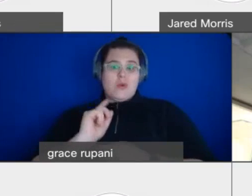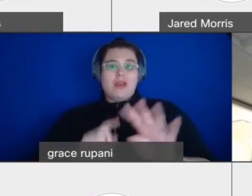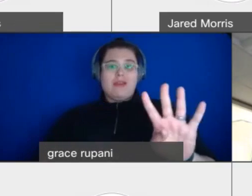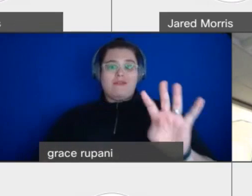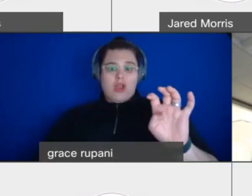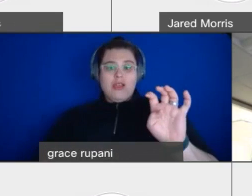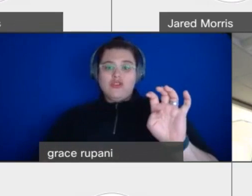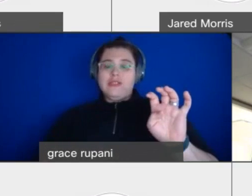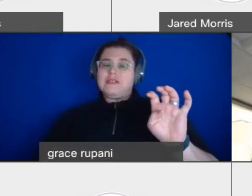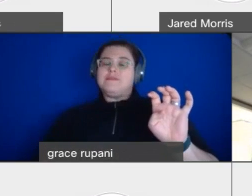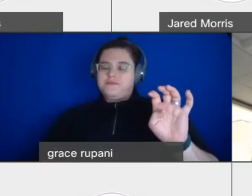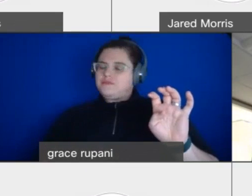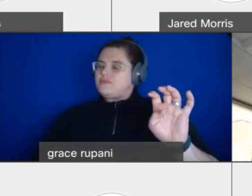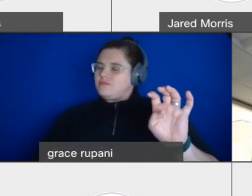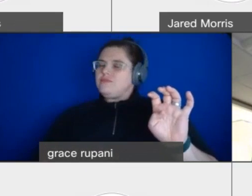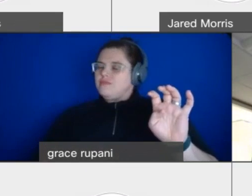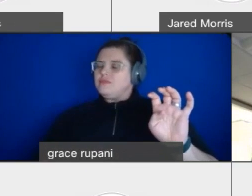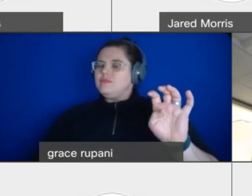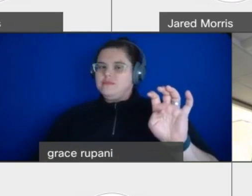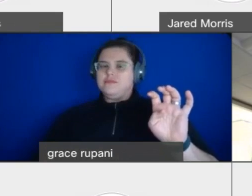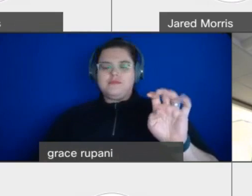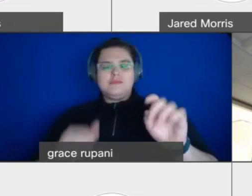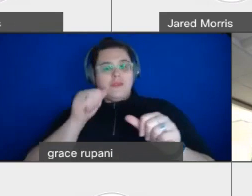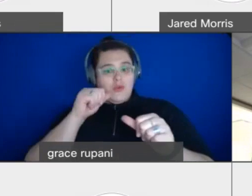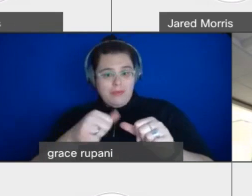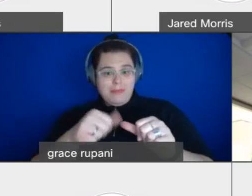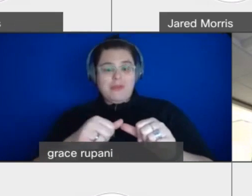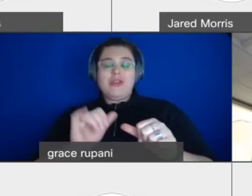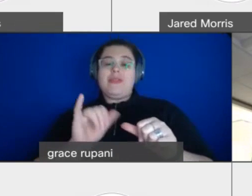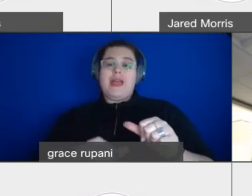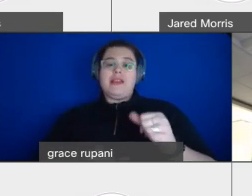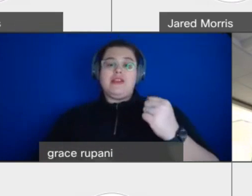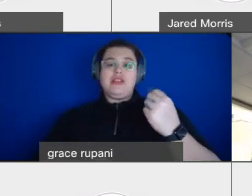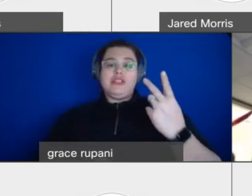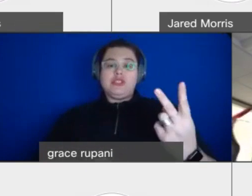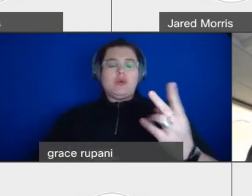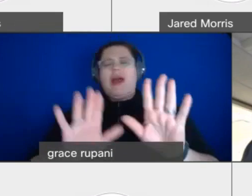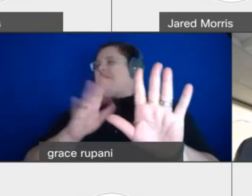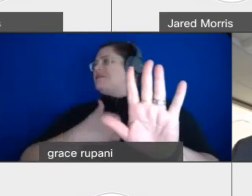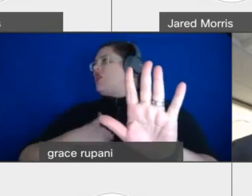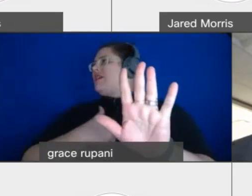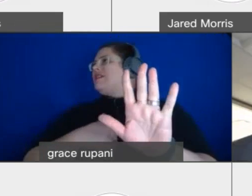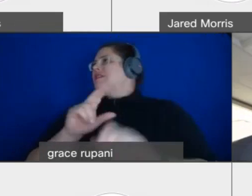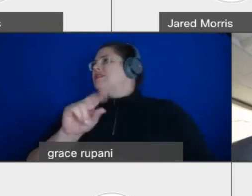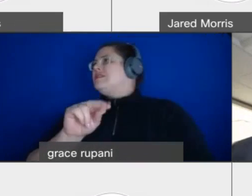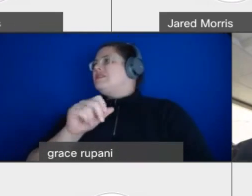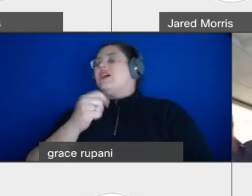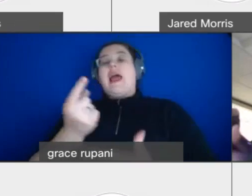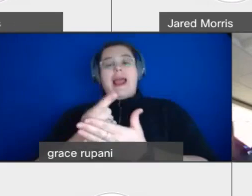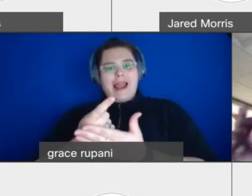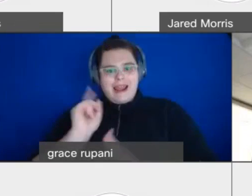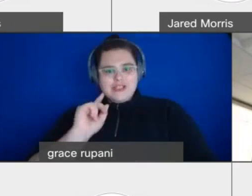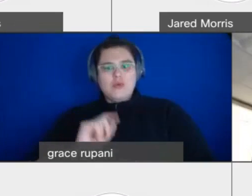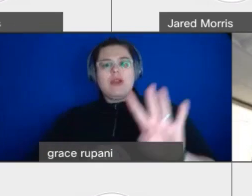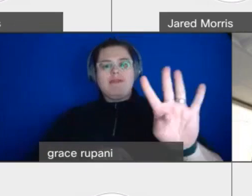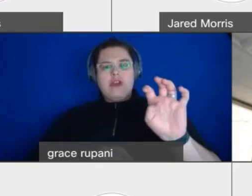mind that 2 of those people, I'm sorry, no, last week there were 400 positive cases, and then